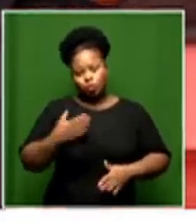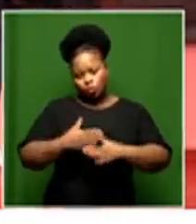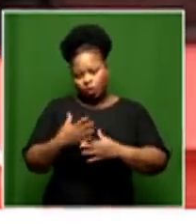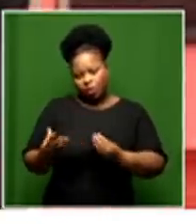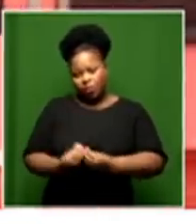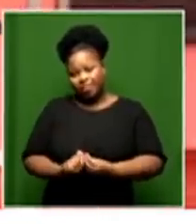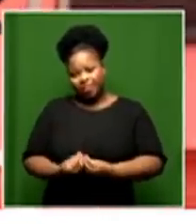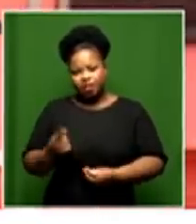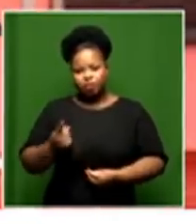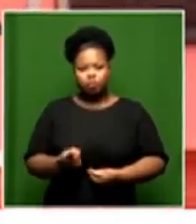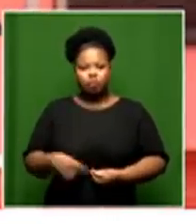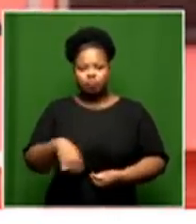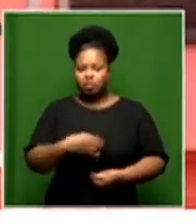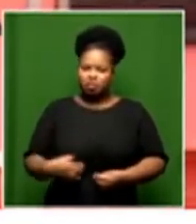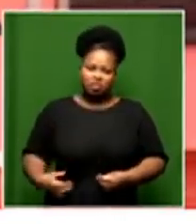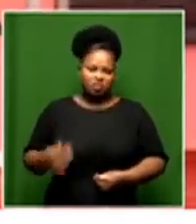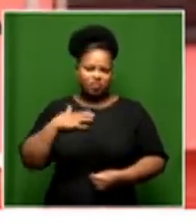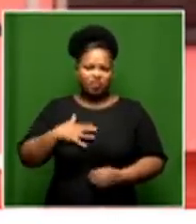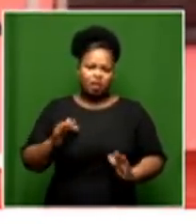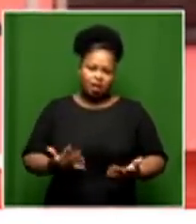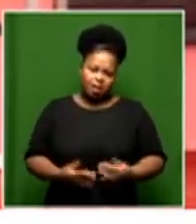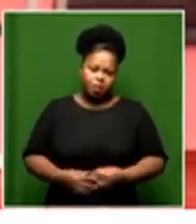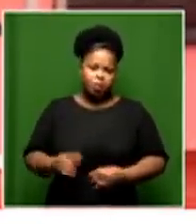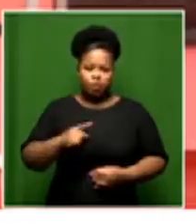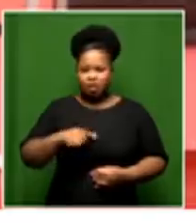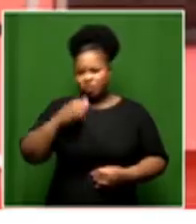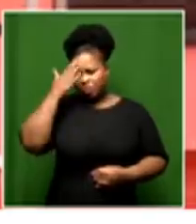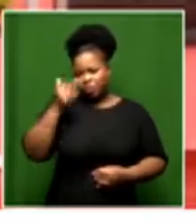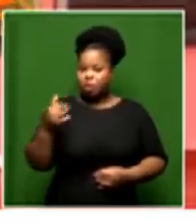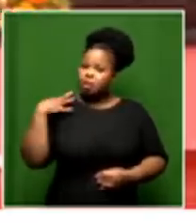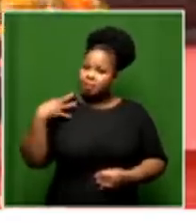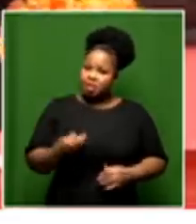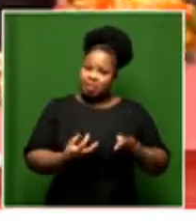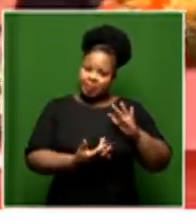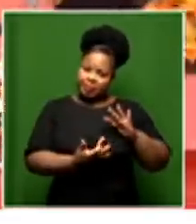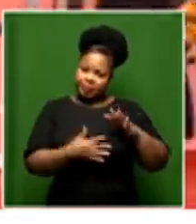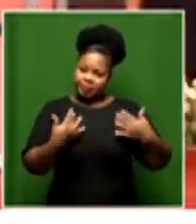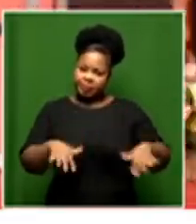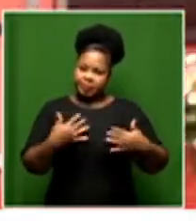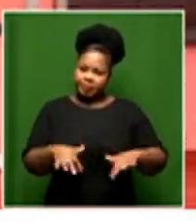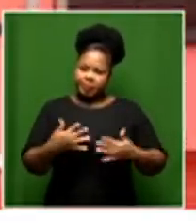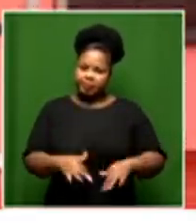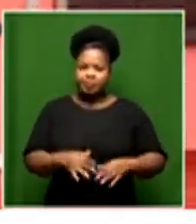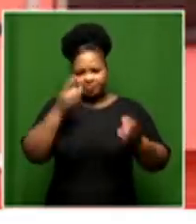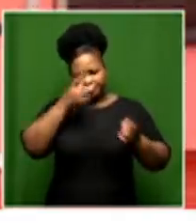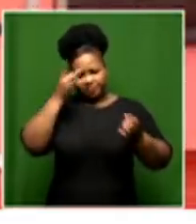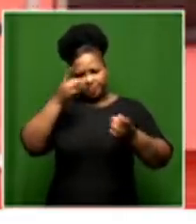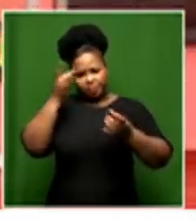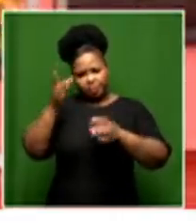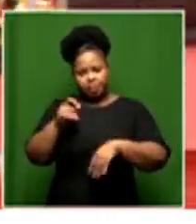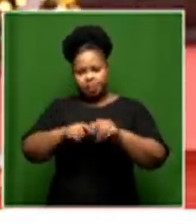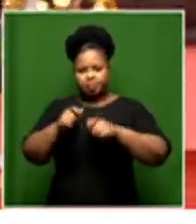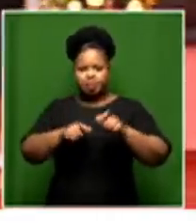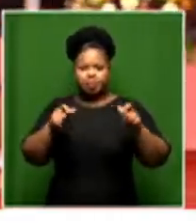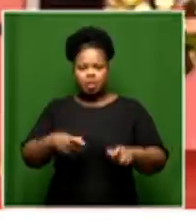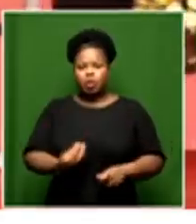the presidency, how it's been for her. We do know that the minister was very passionate about imparting knowledge, particularly to